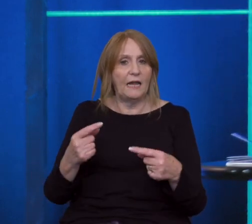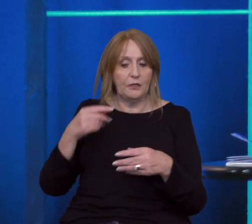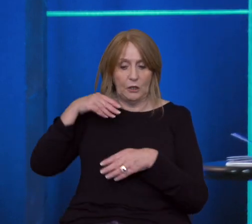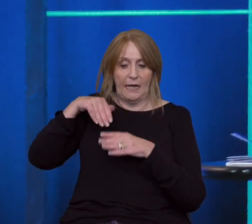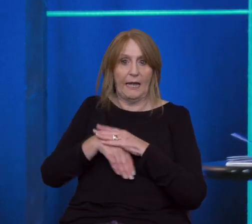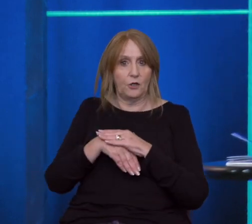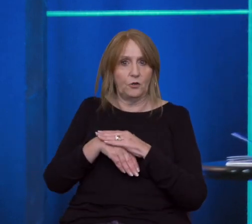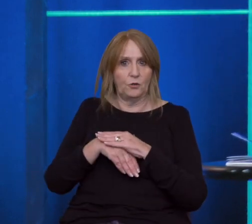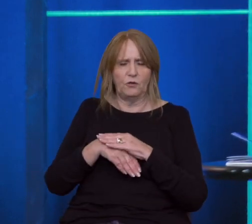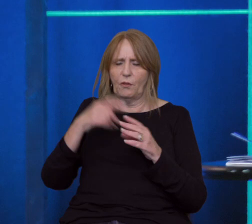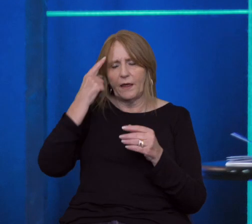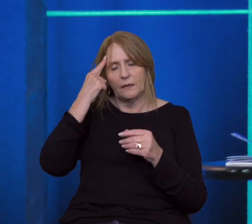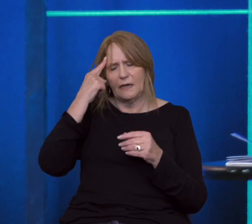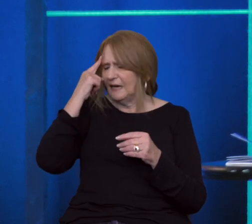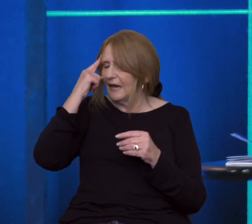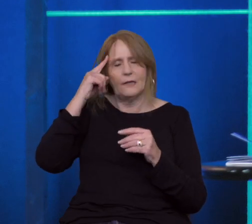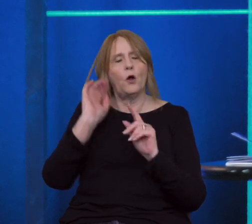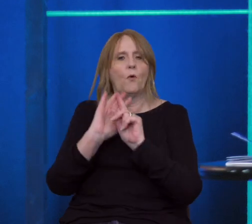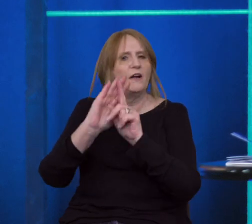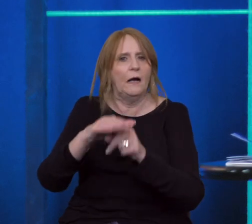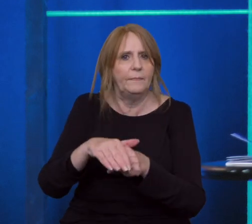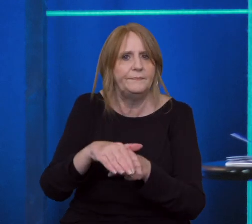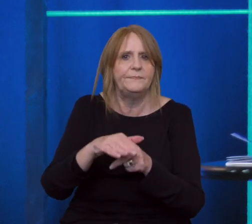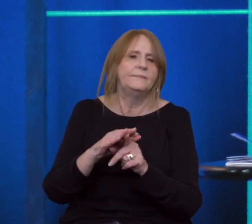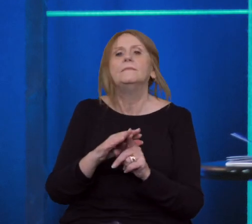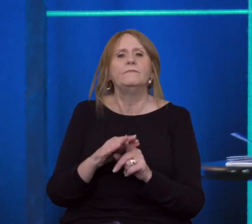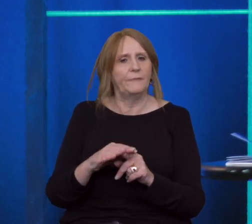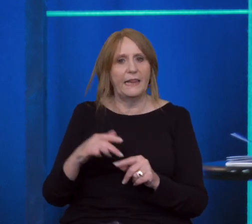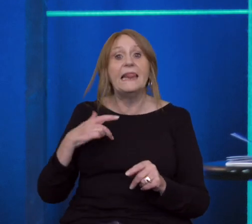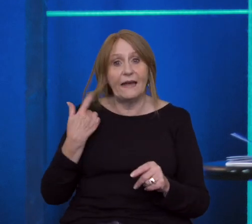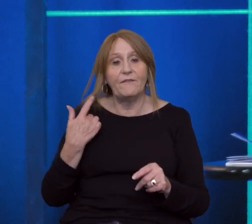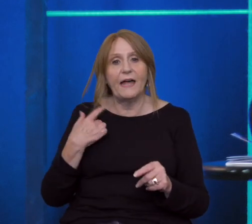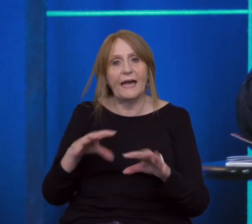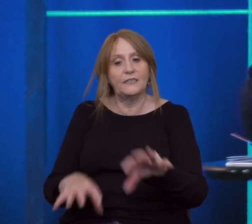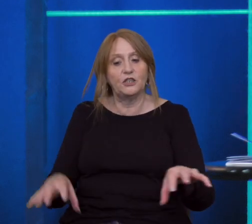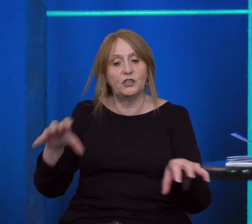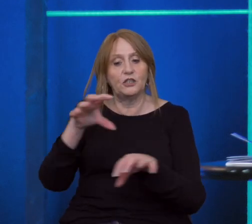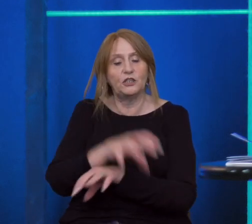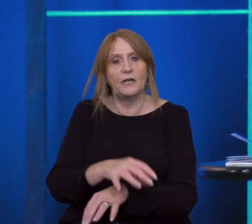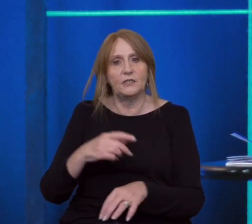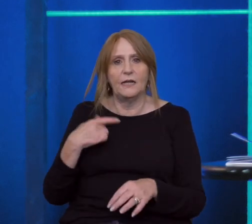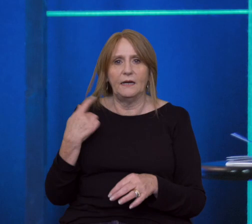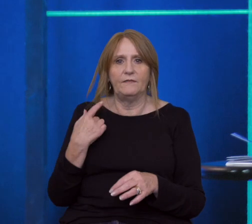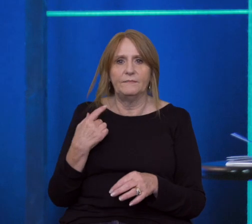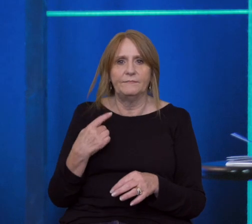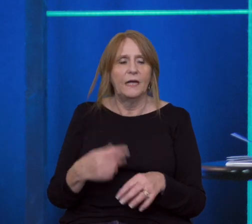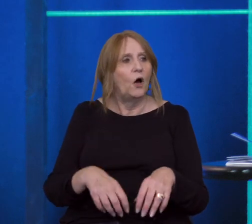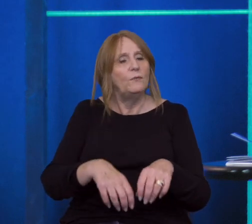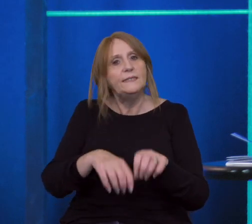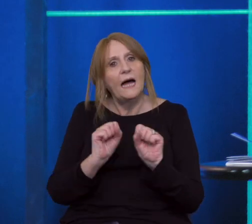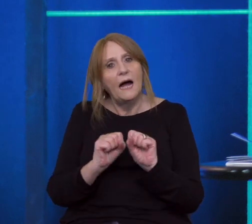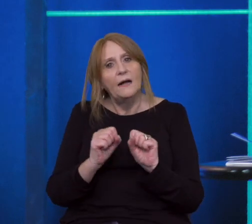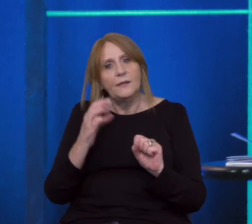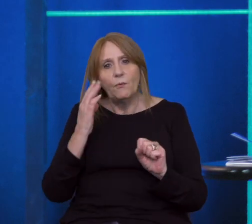can't overcome, live that exchanged life. And it all starts when we have that first big exchange and